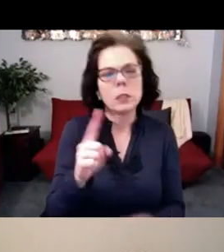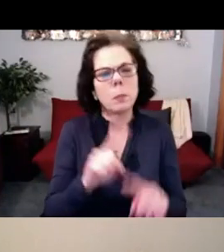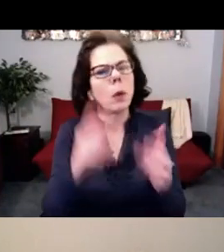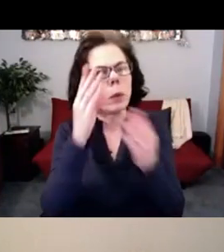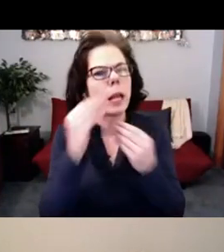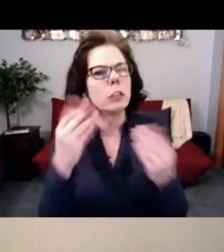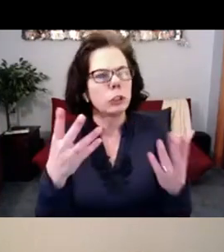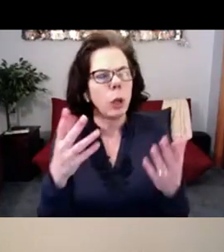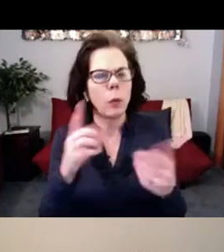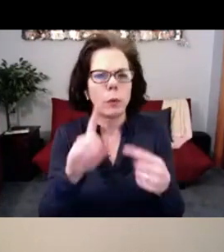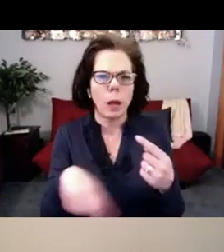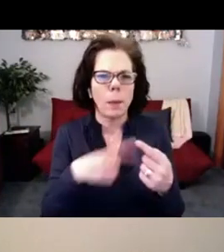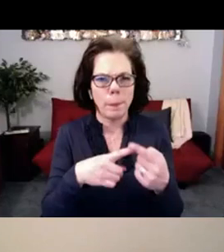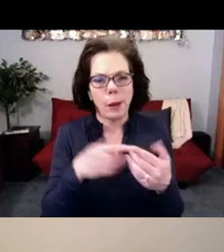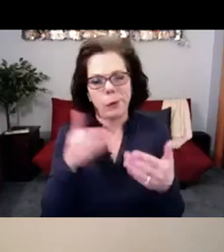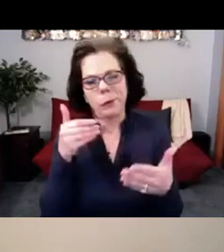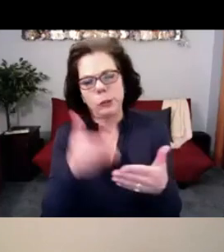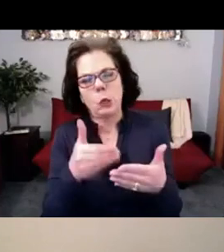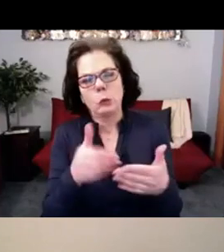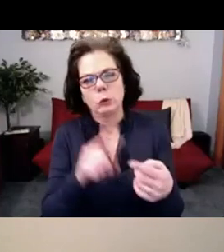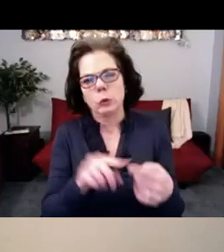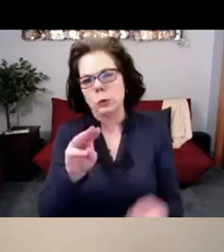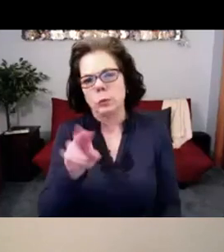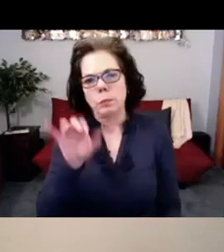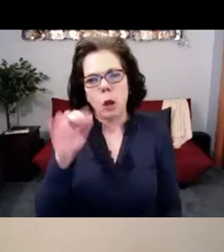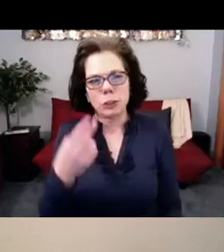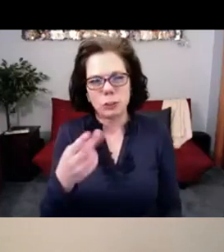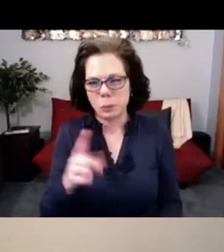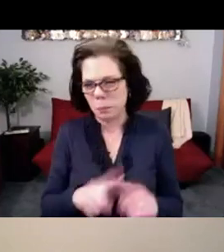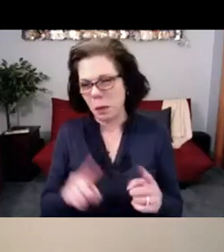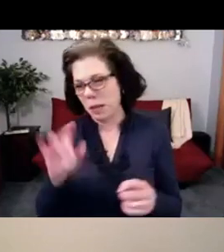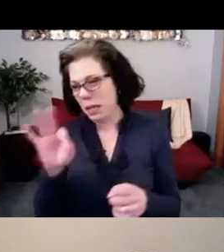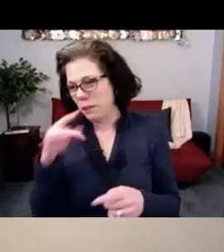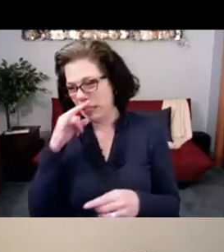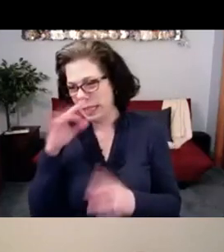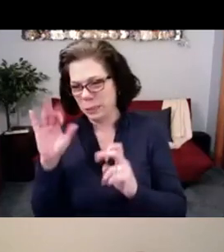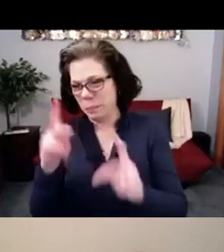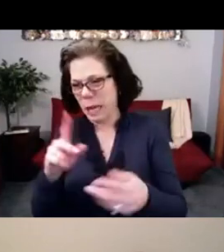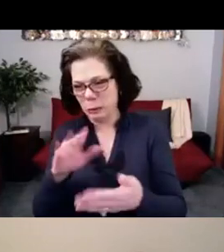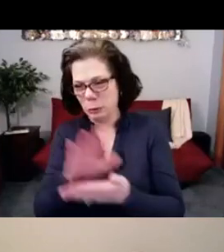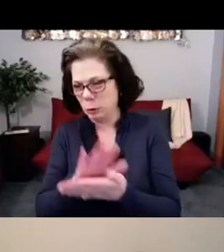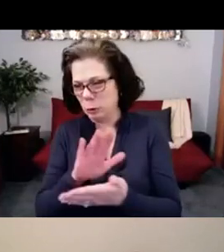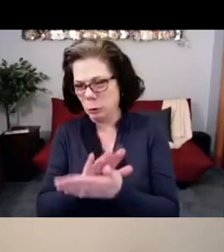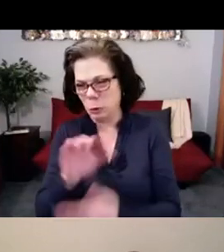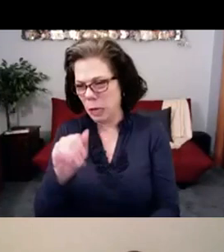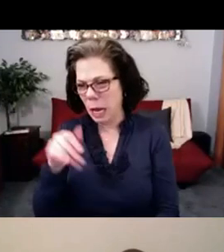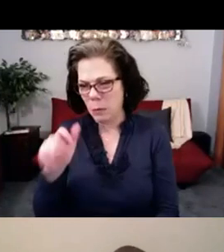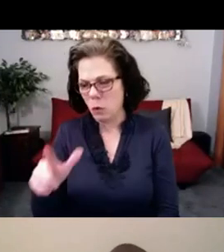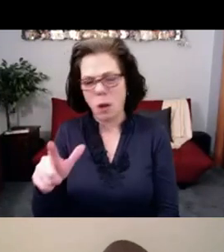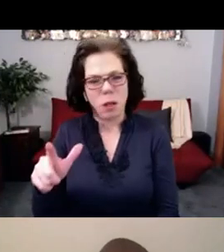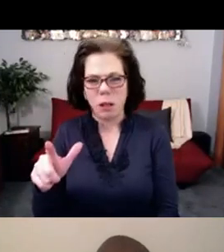1. By the time you get to beyond that, you're already at the end of flu season, and there really shouldn't be that risk of commingling of